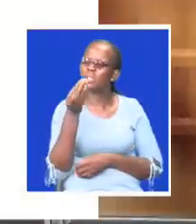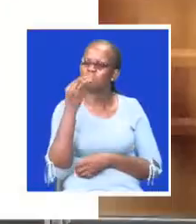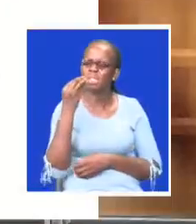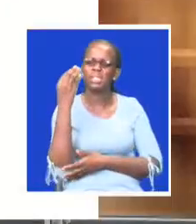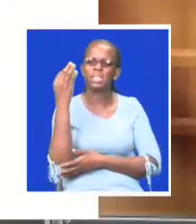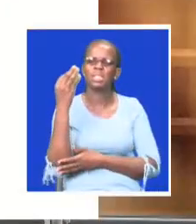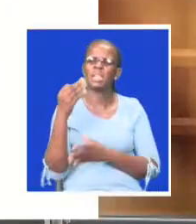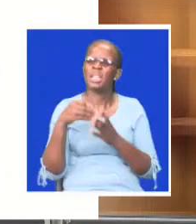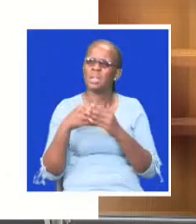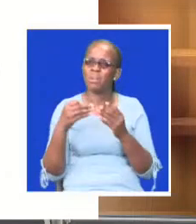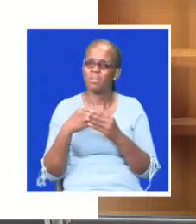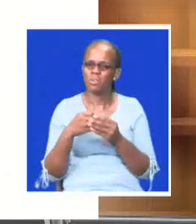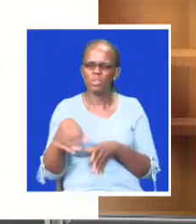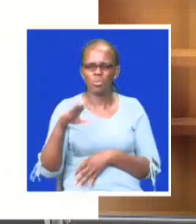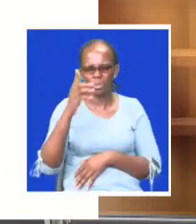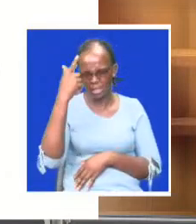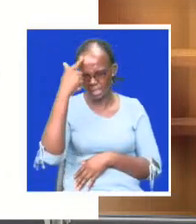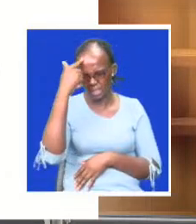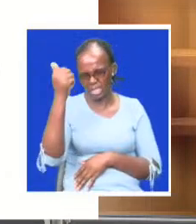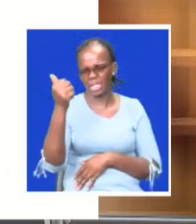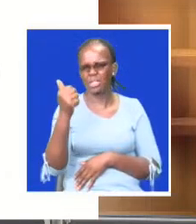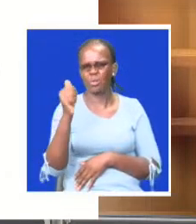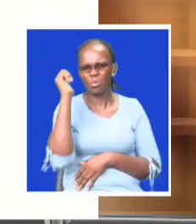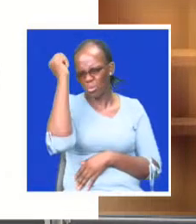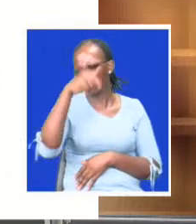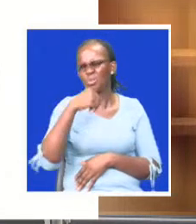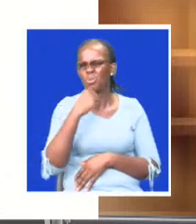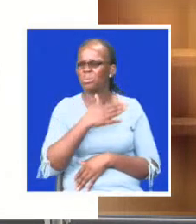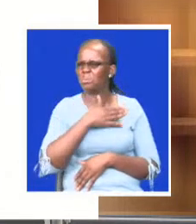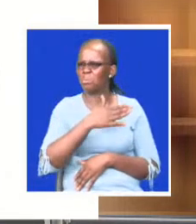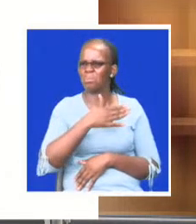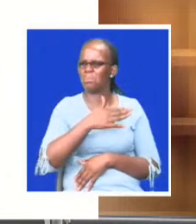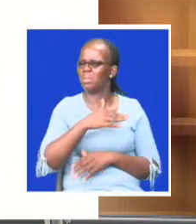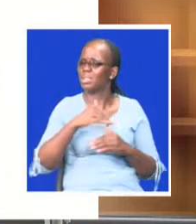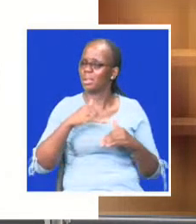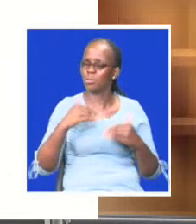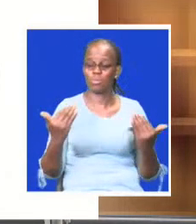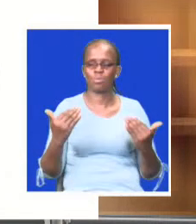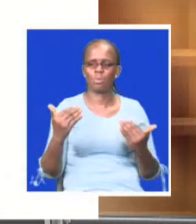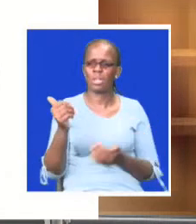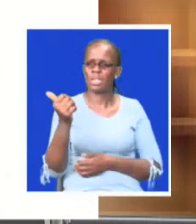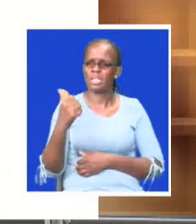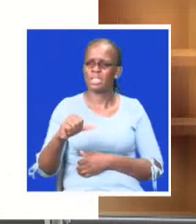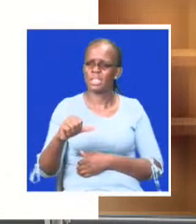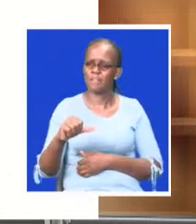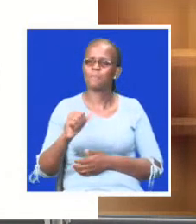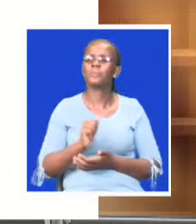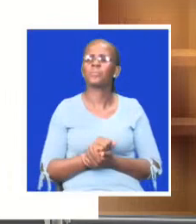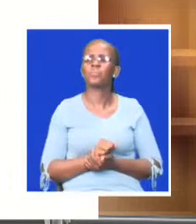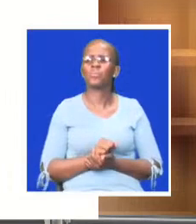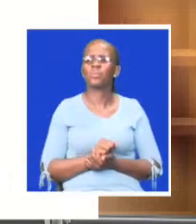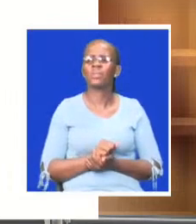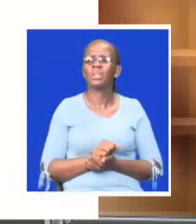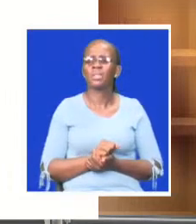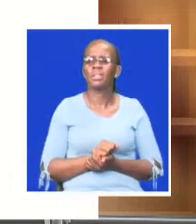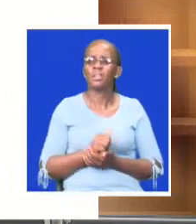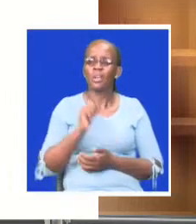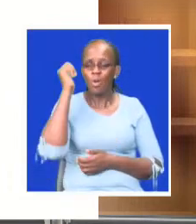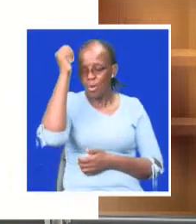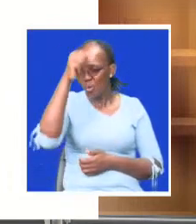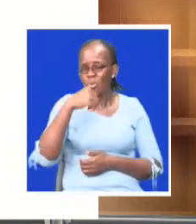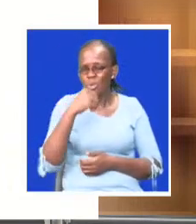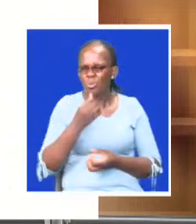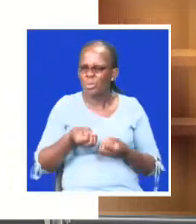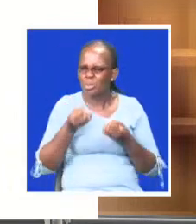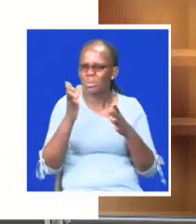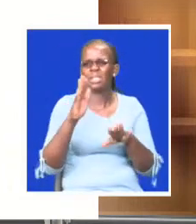God hates sin. God hates sin. Then God will give them